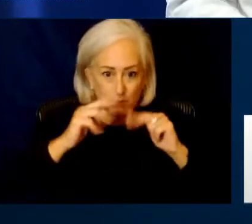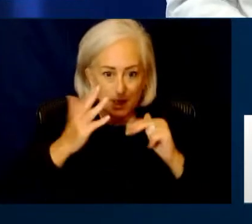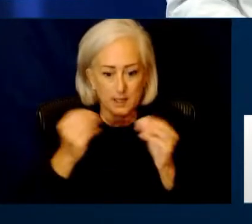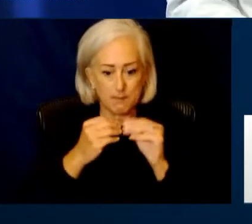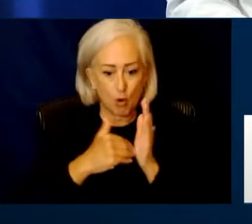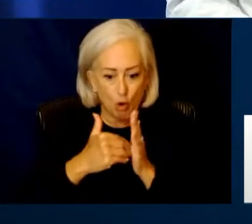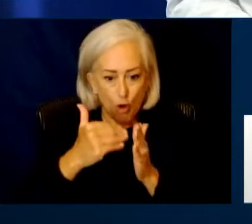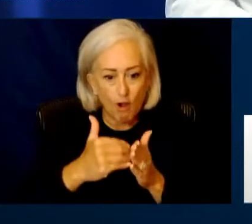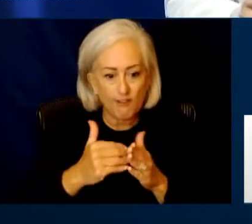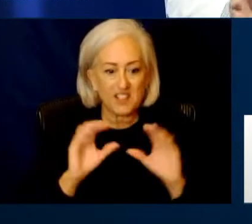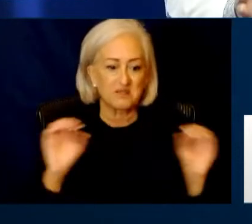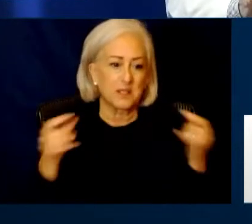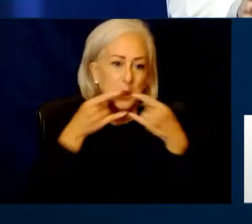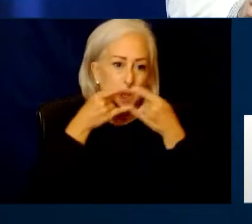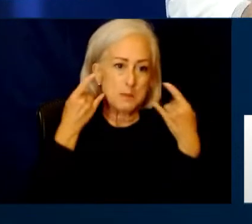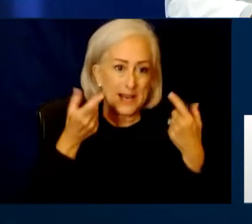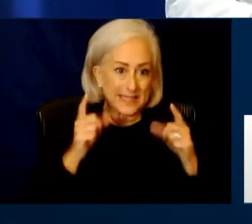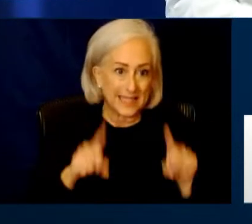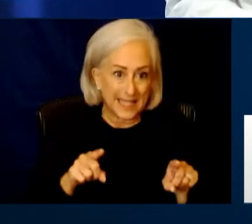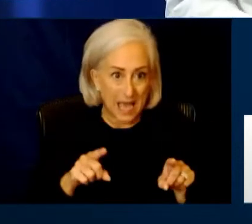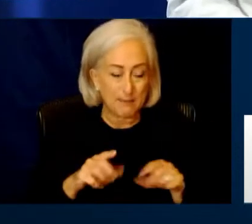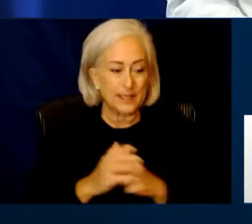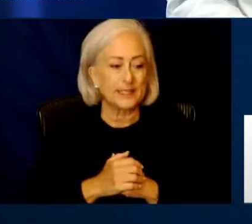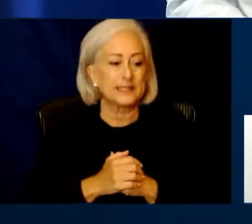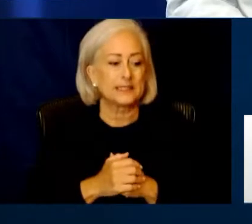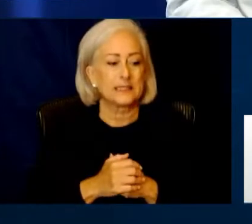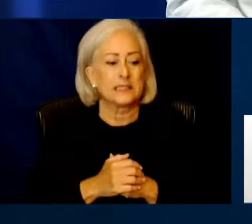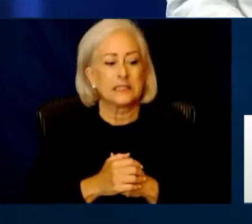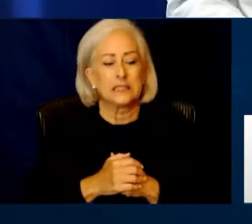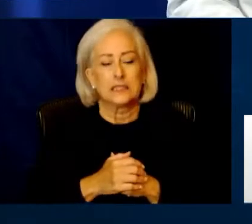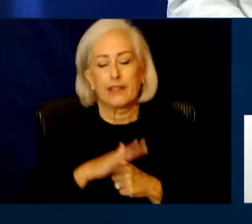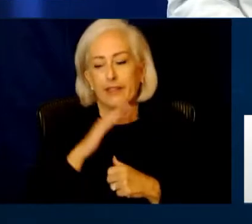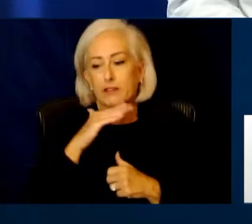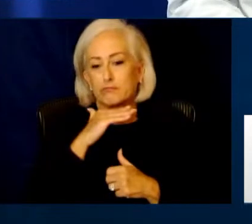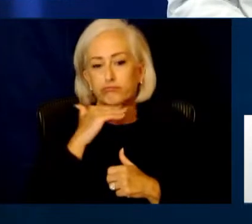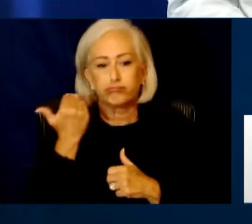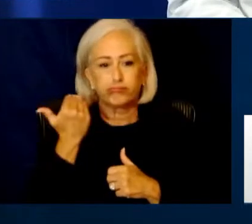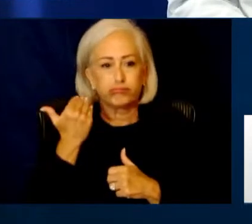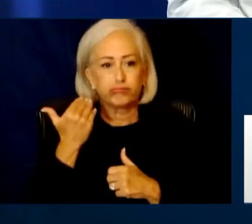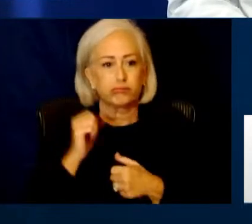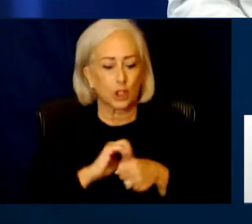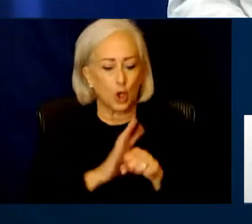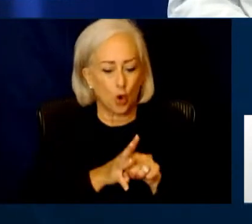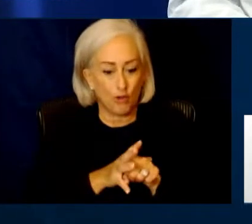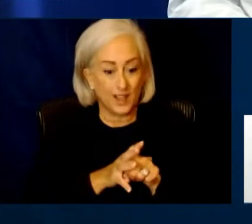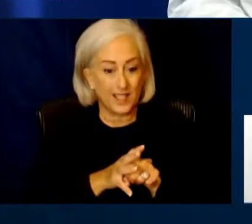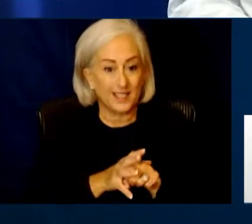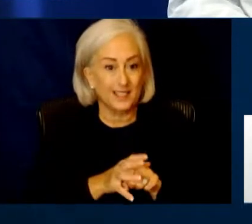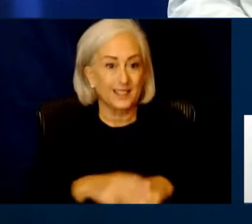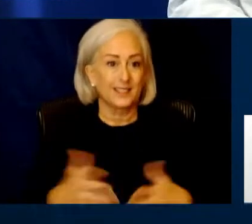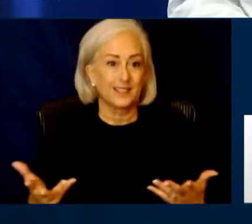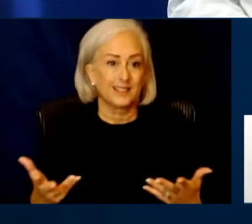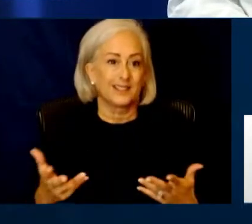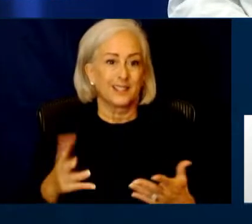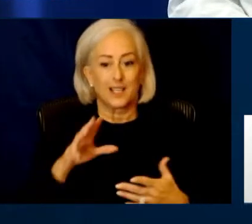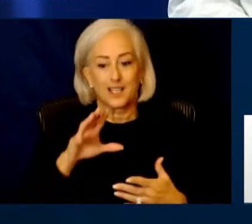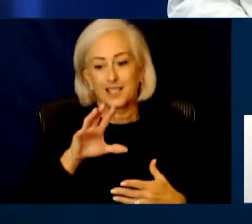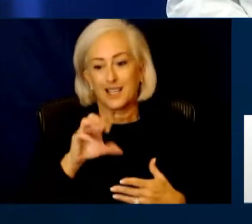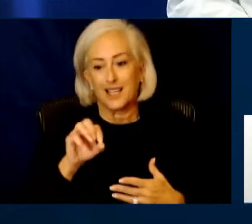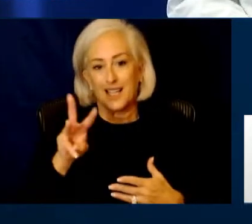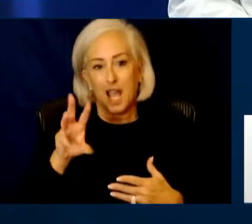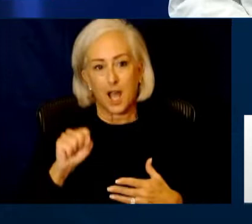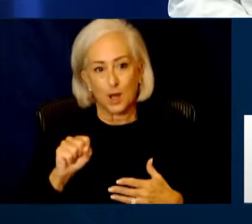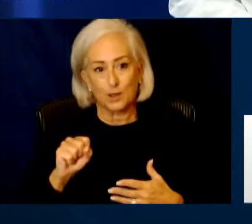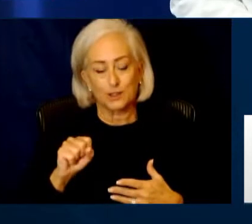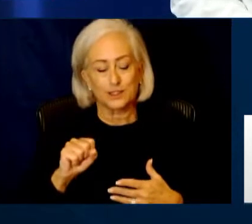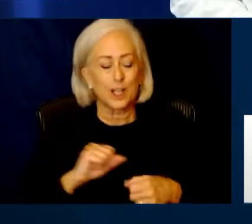going on, and folks are kind of had that COVID fatigue. So I think we called that COWS, COVID weariness syndrome, a while back. All right, so